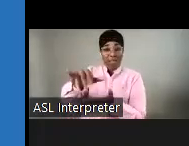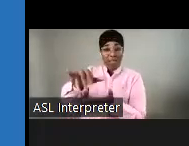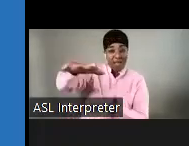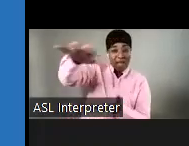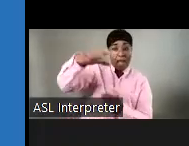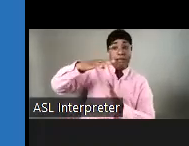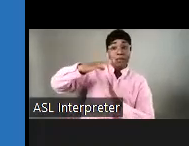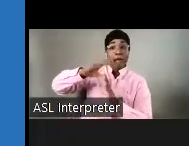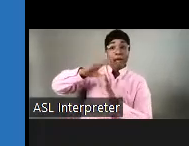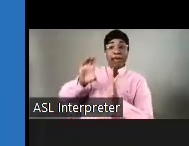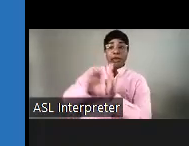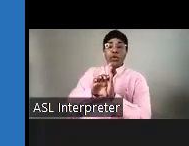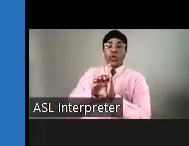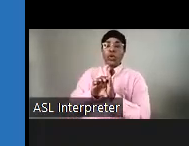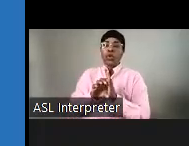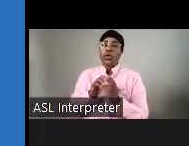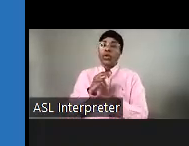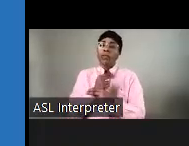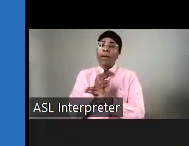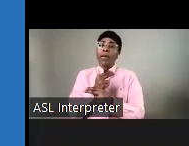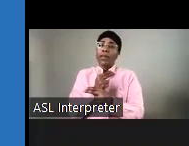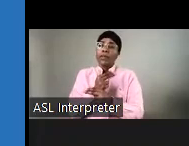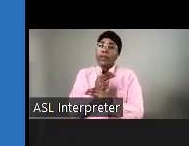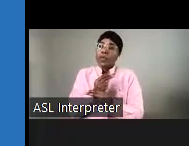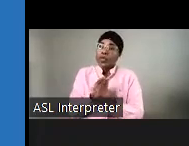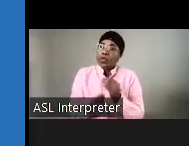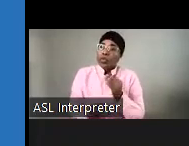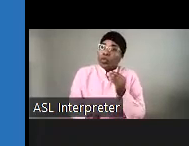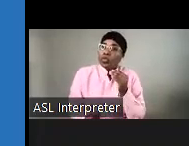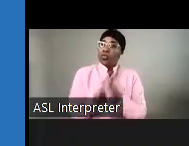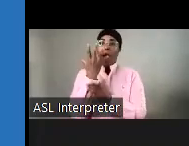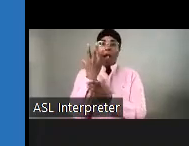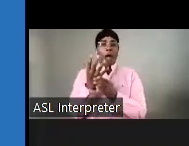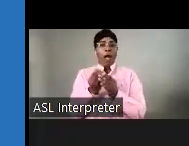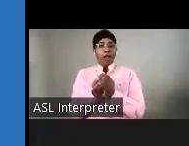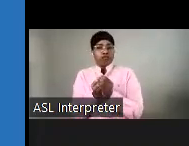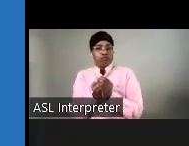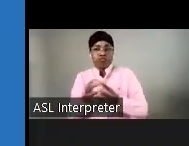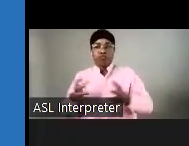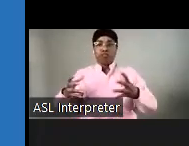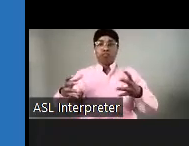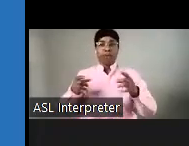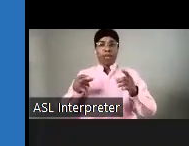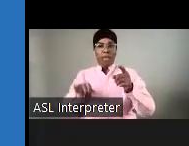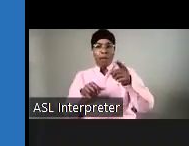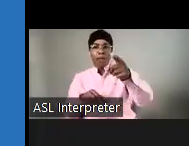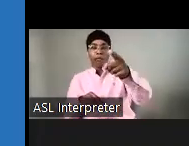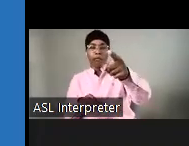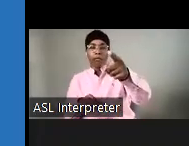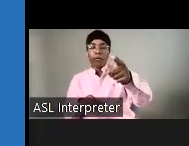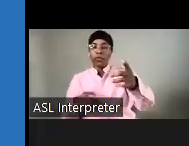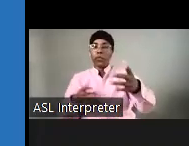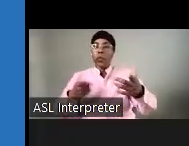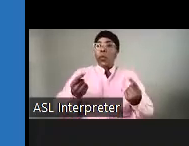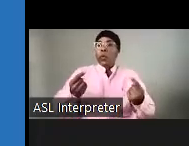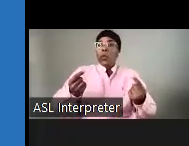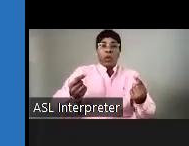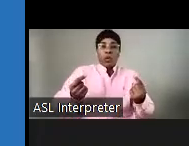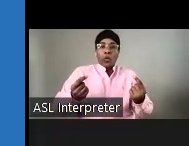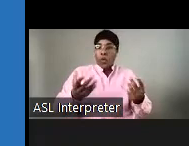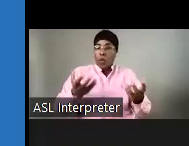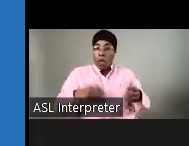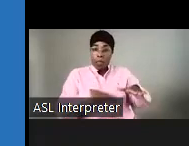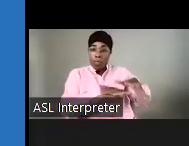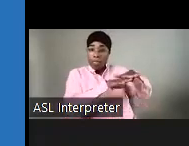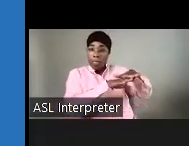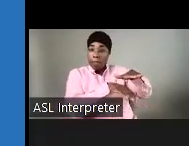like this. I don't know that we can get a condition exactly like the bottom one with the fire, or if we want to leave a condition exactly like we have